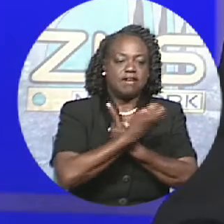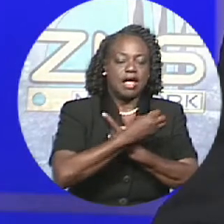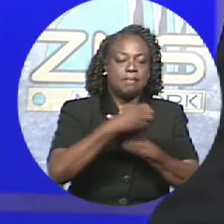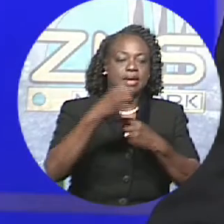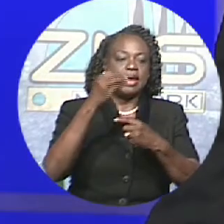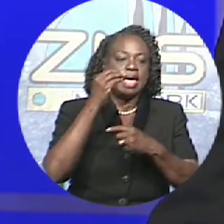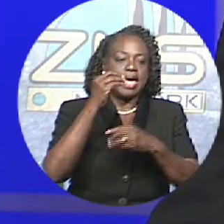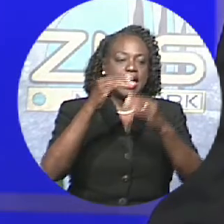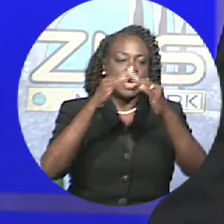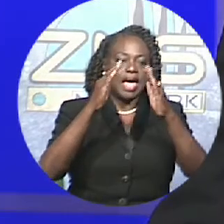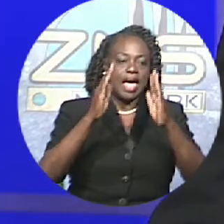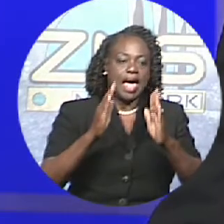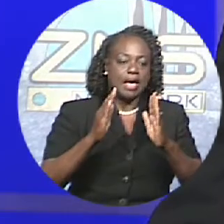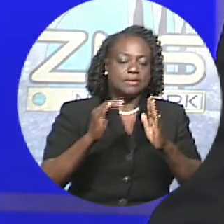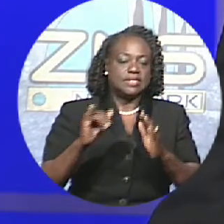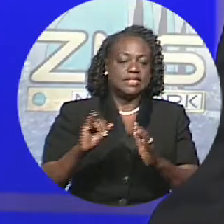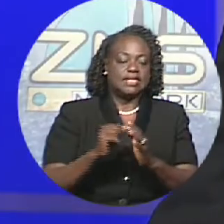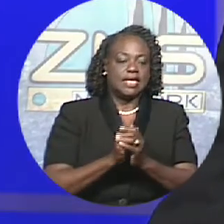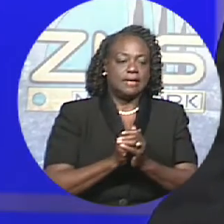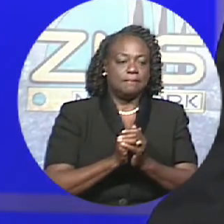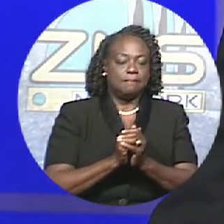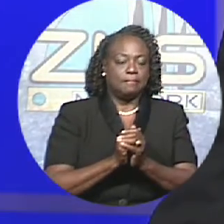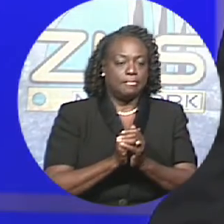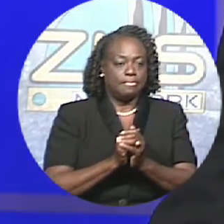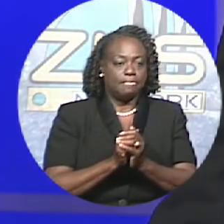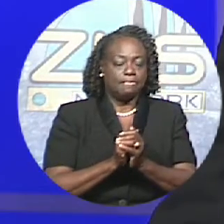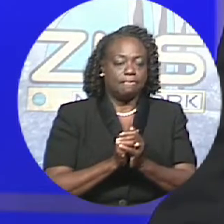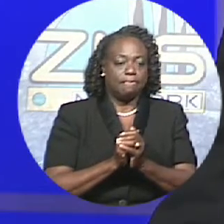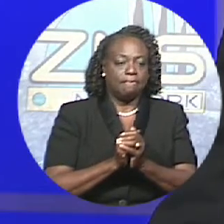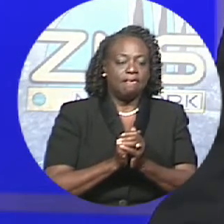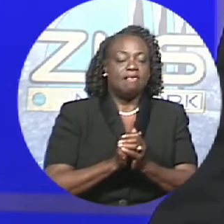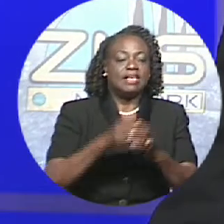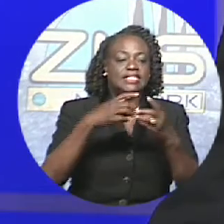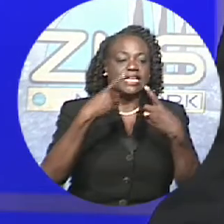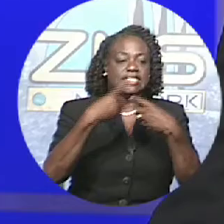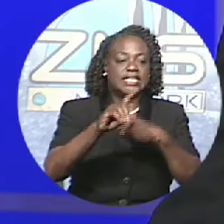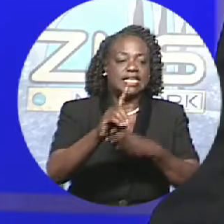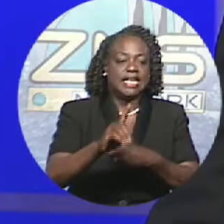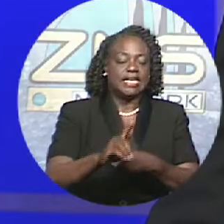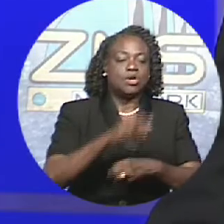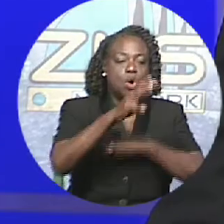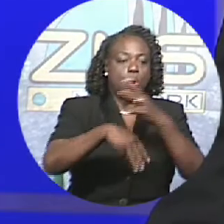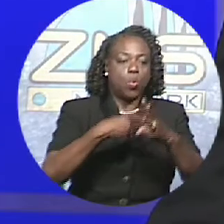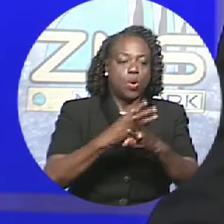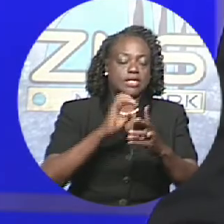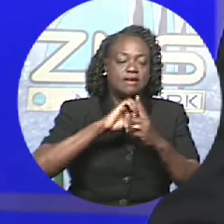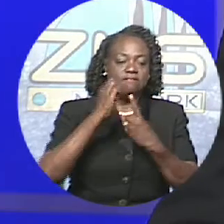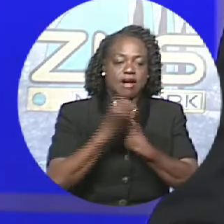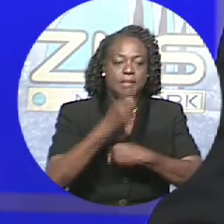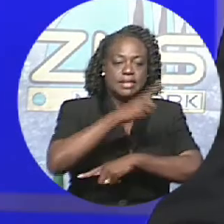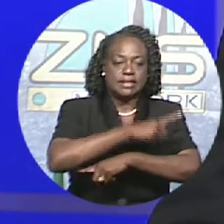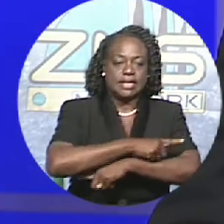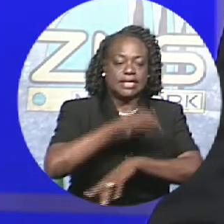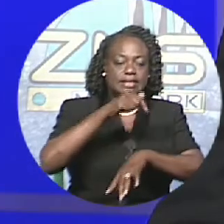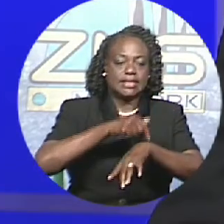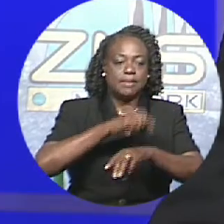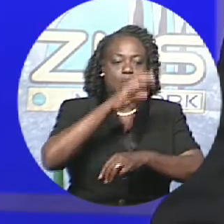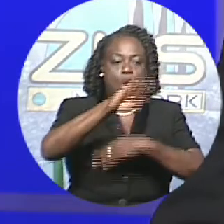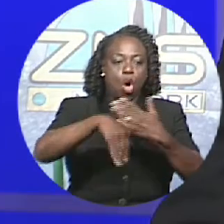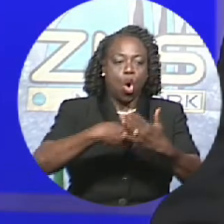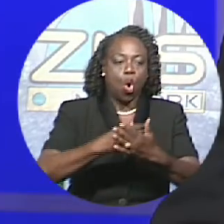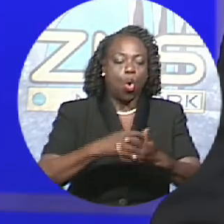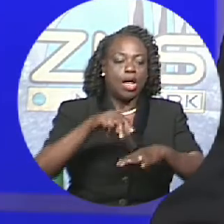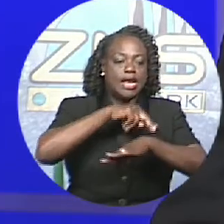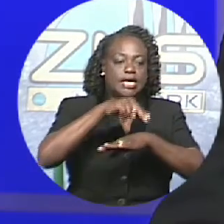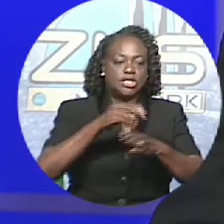the event. The United Nations has designated World Environment Day as a time for all nations to focus on